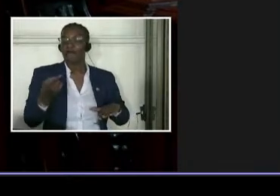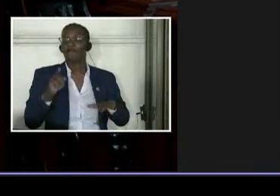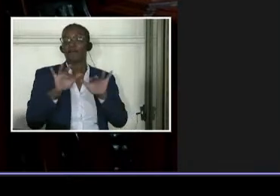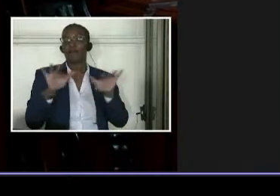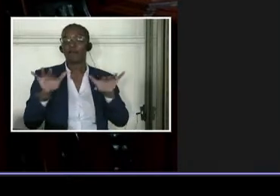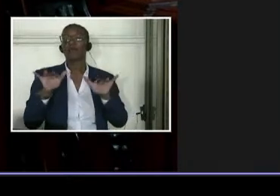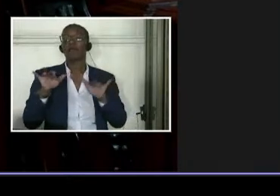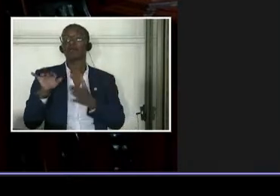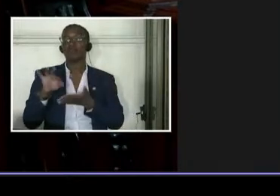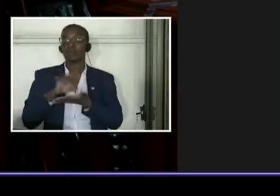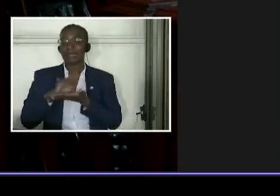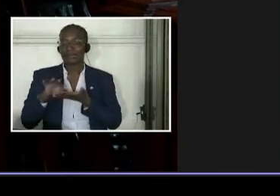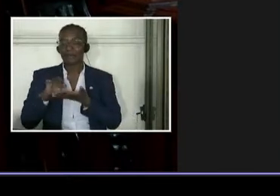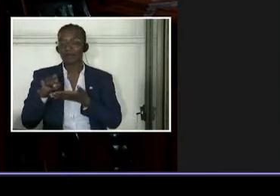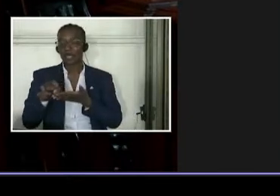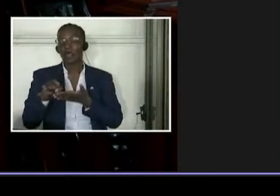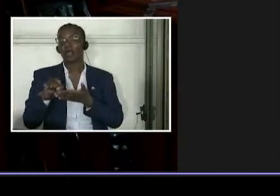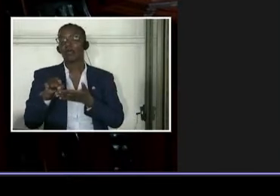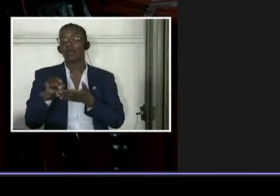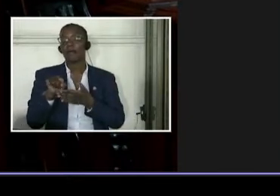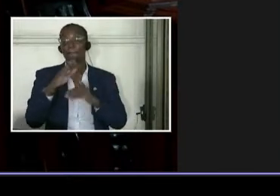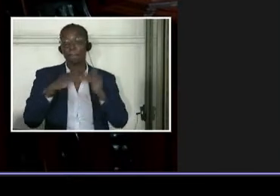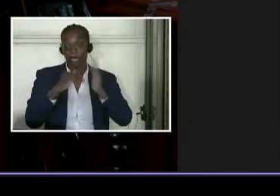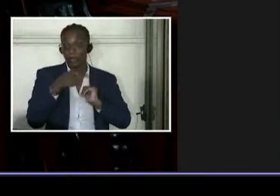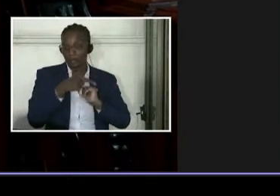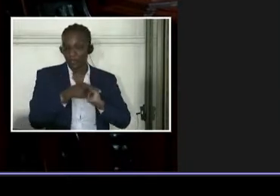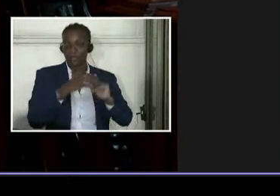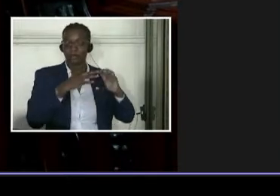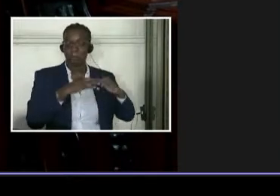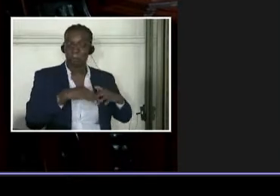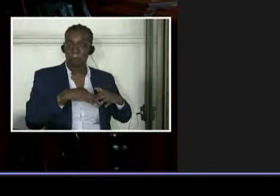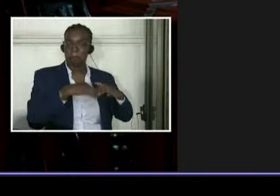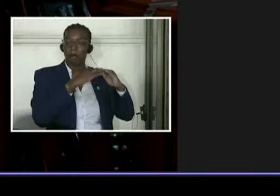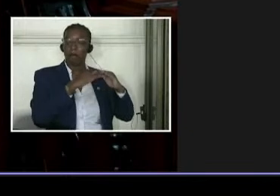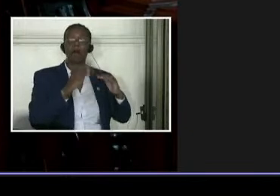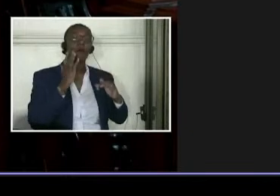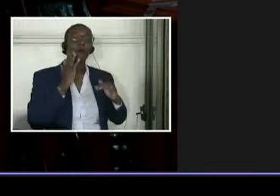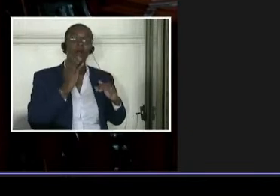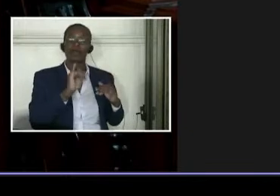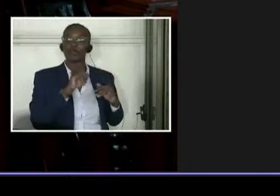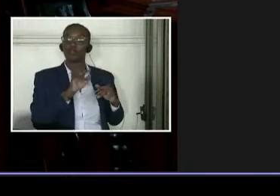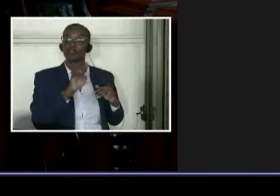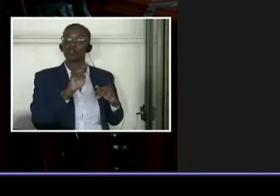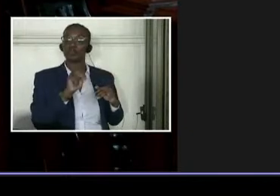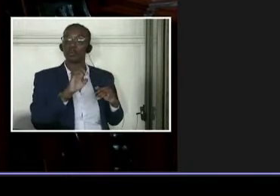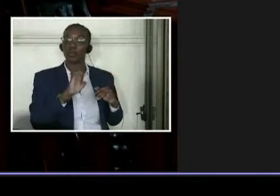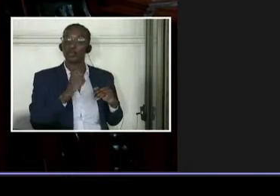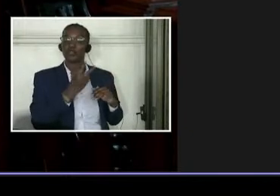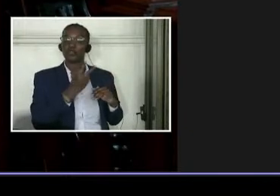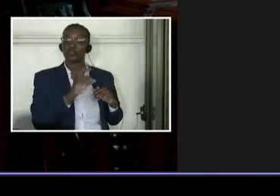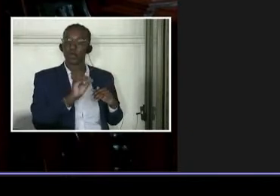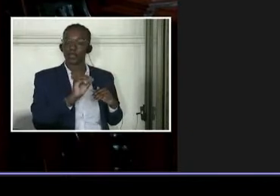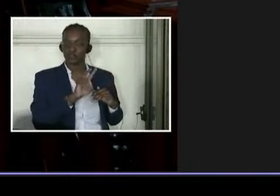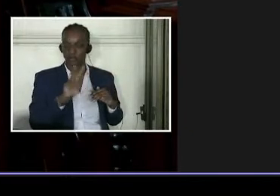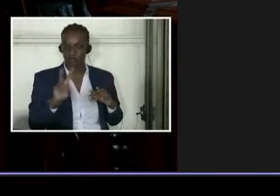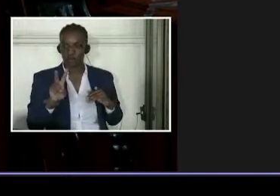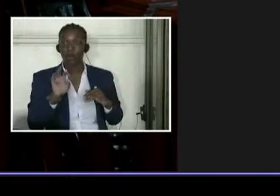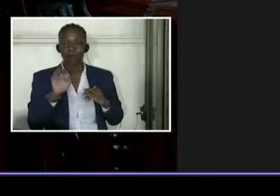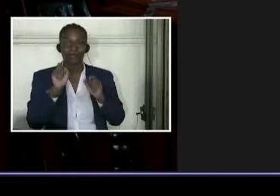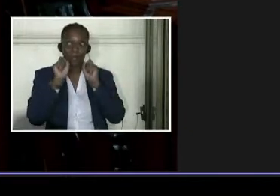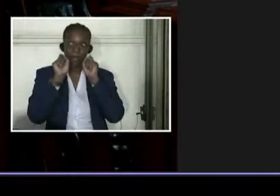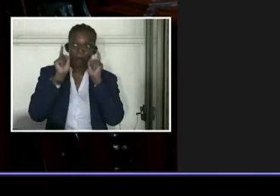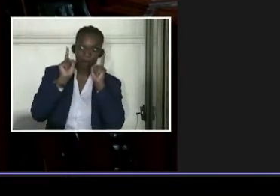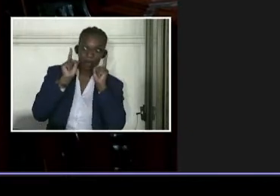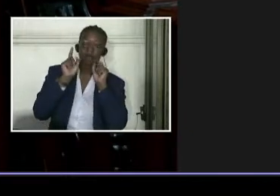contractor. Construction is anticipated to commence in June 22, but with caution. Planning has